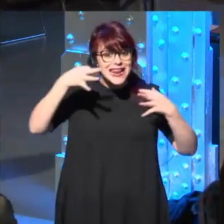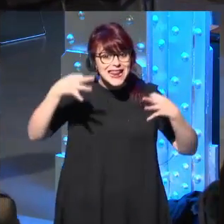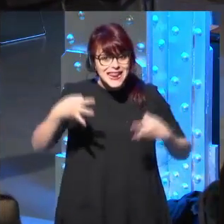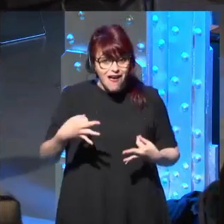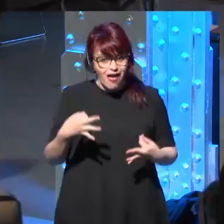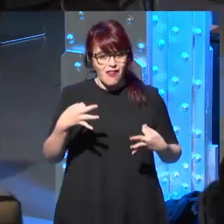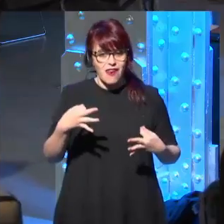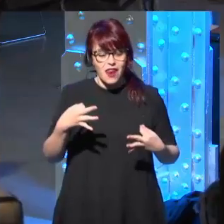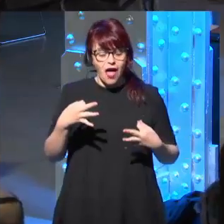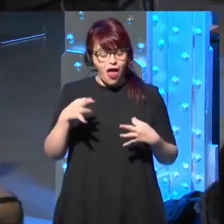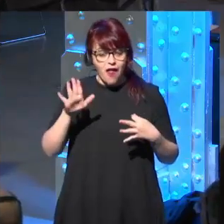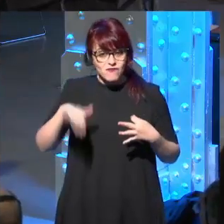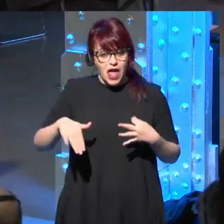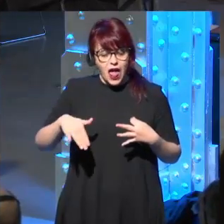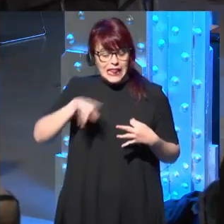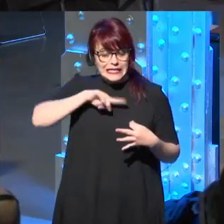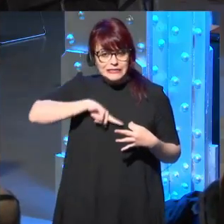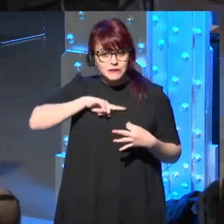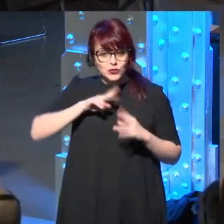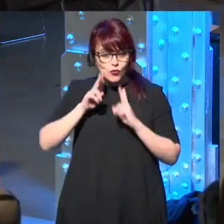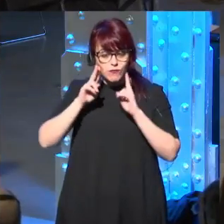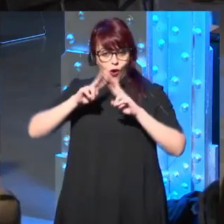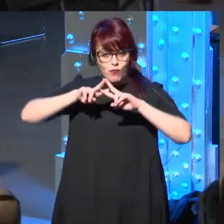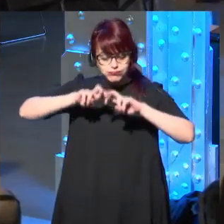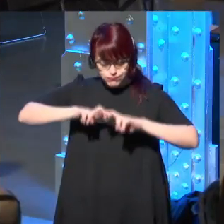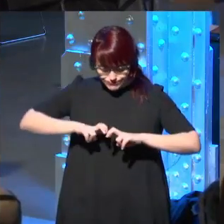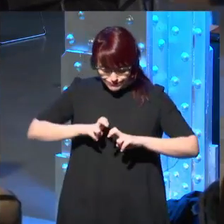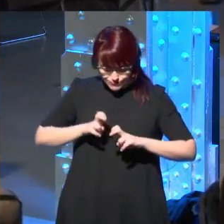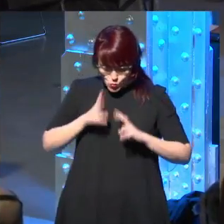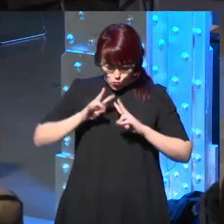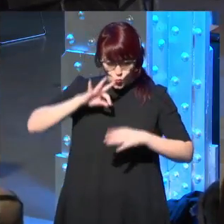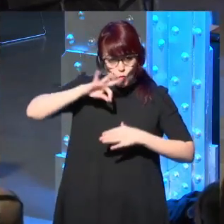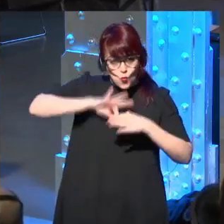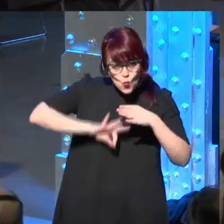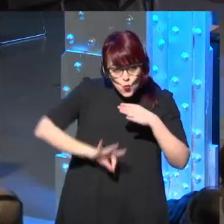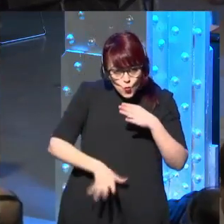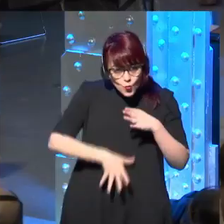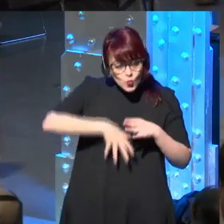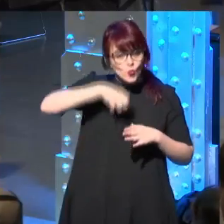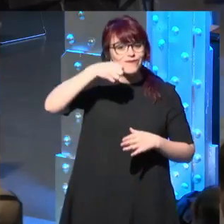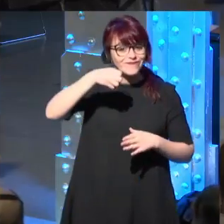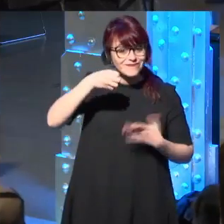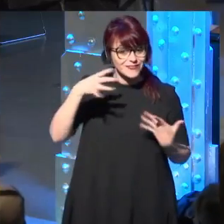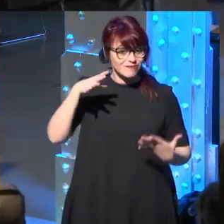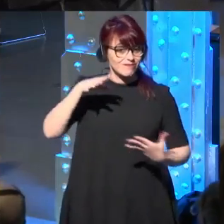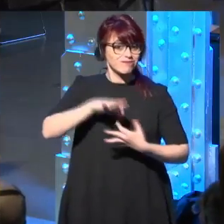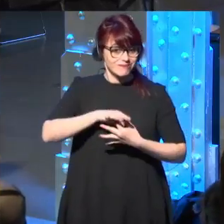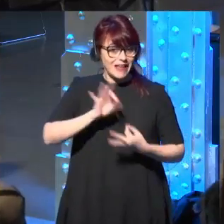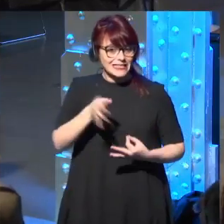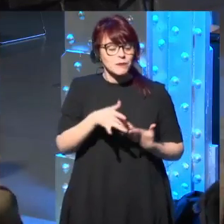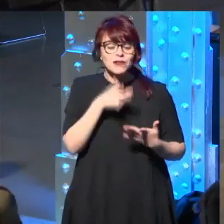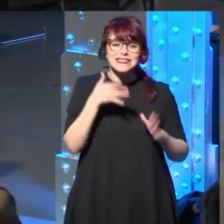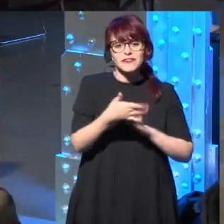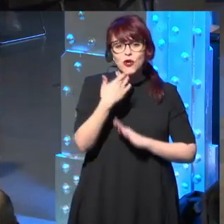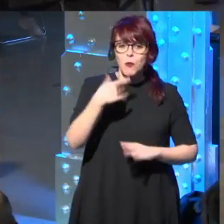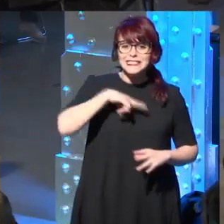You go into the what is unsaid, and with that I mean the sentiment, the